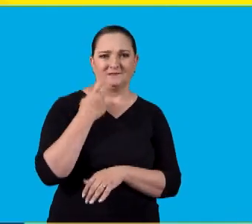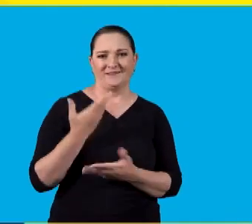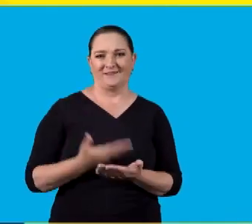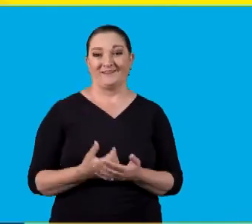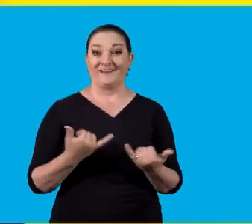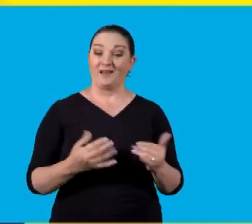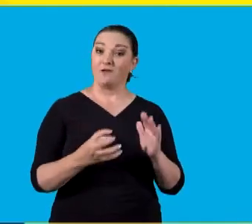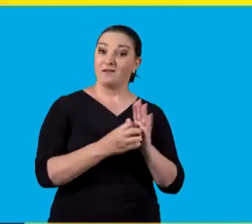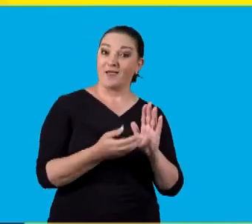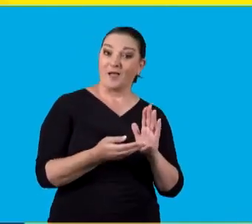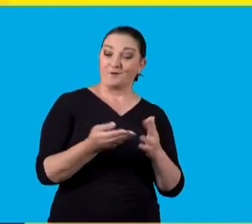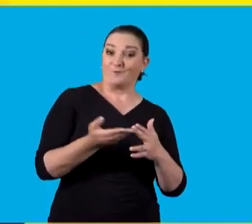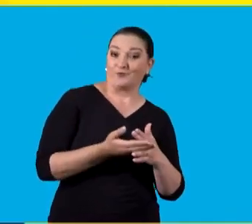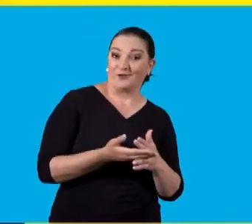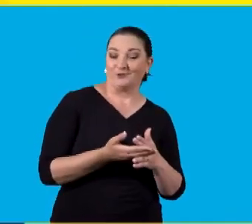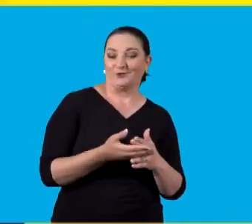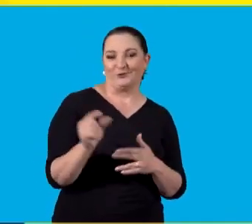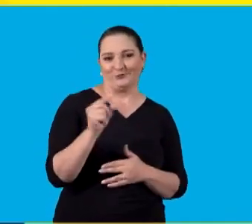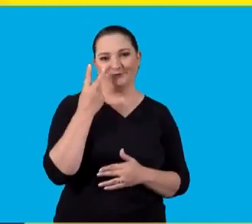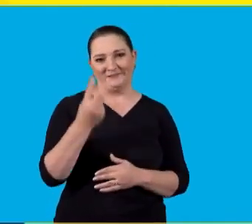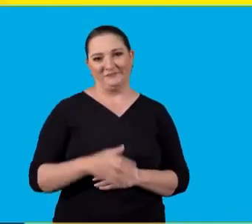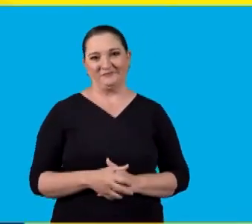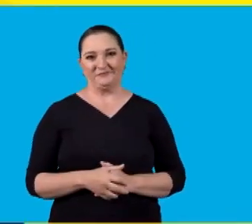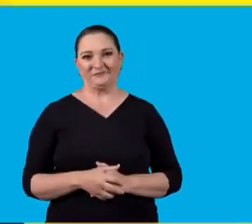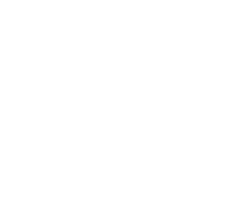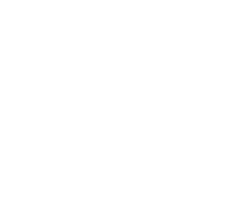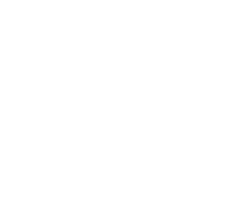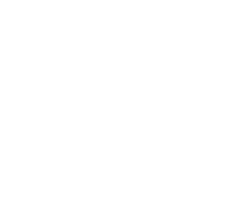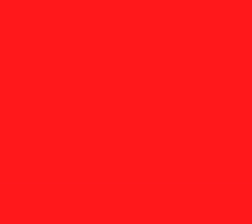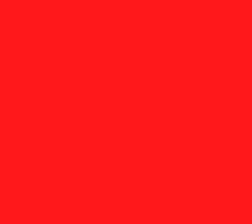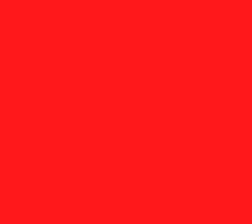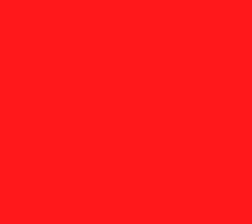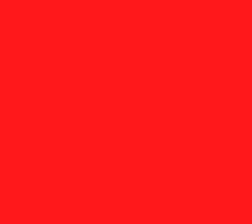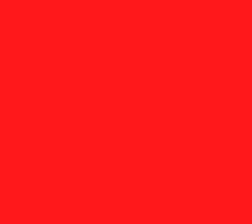park. Dear learners, let's go for an ad break, and I'll see you shortly.